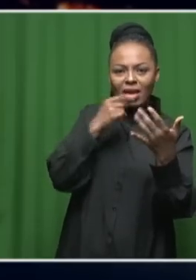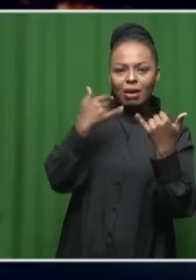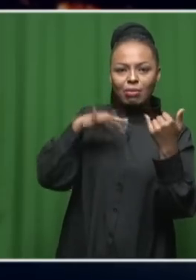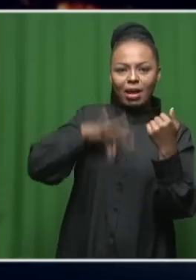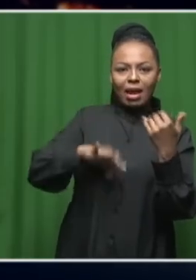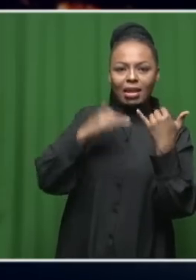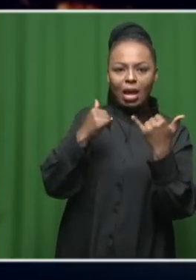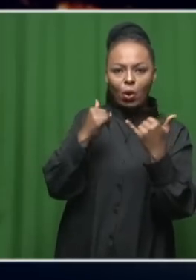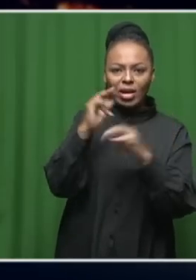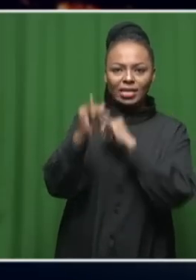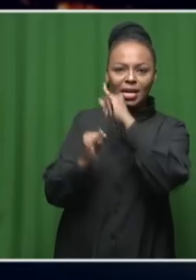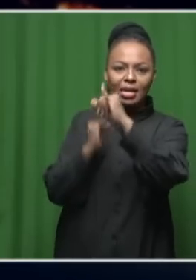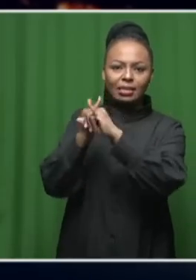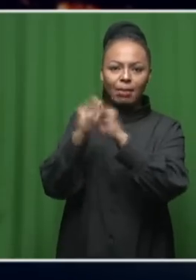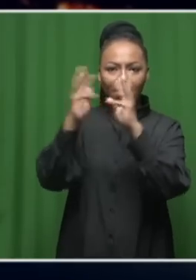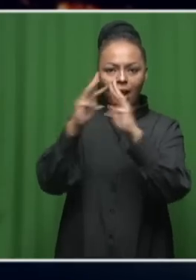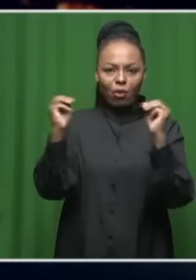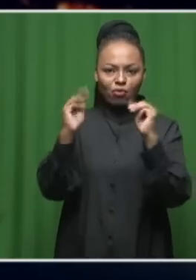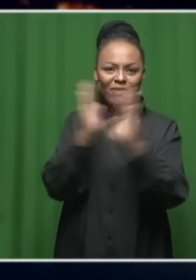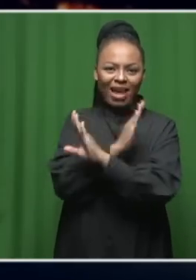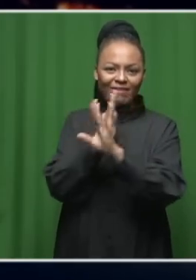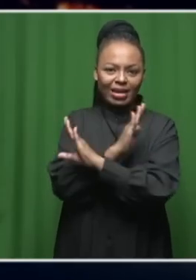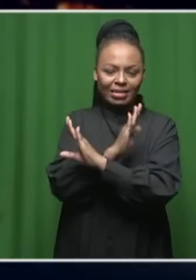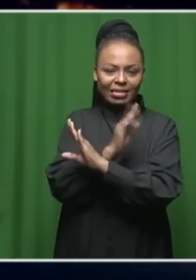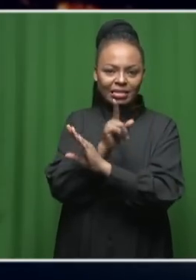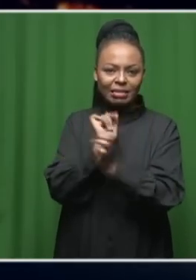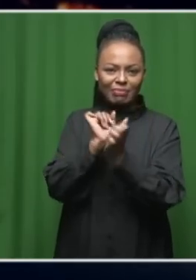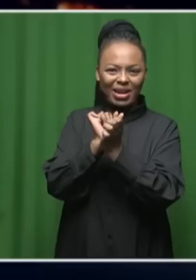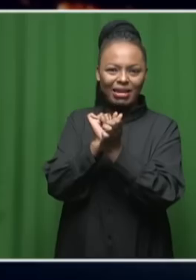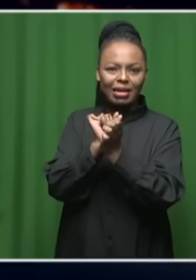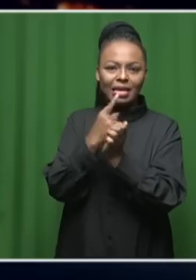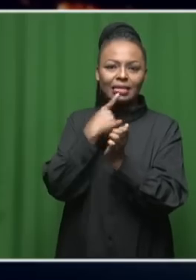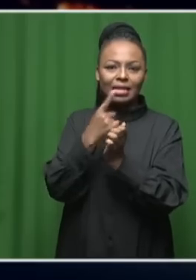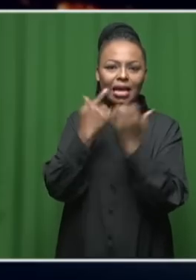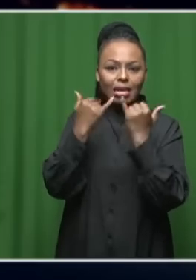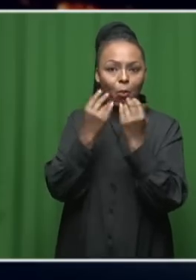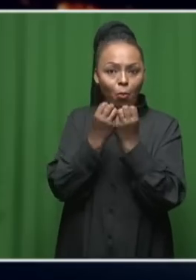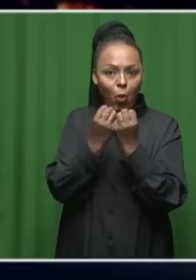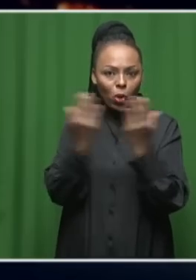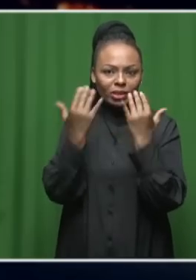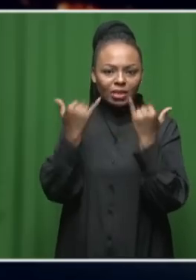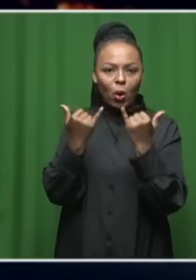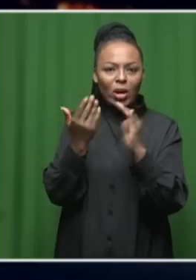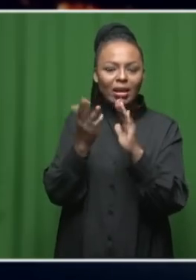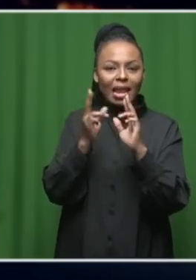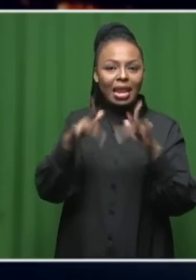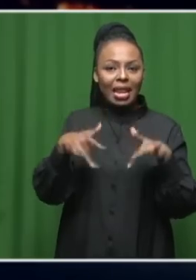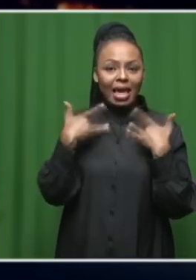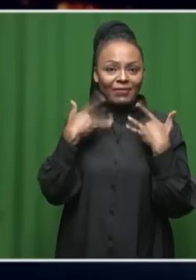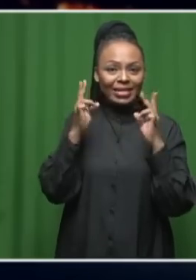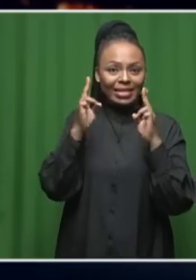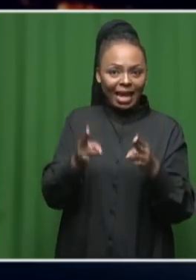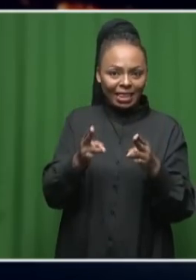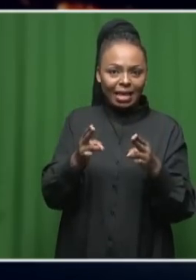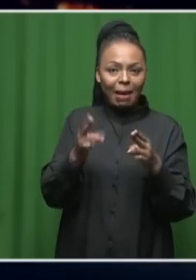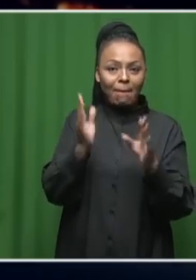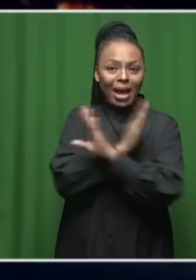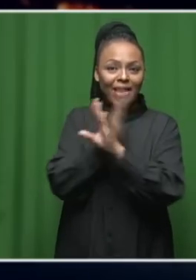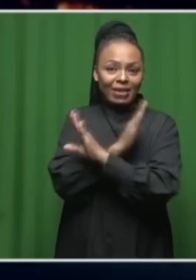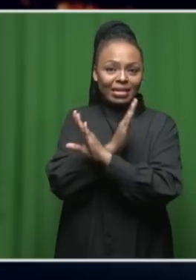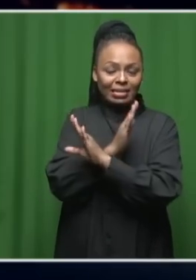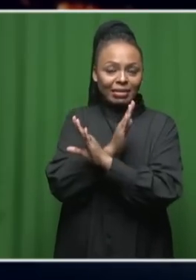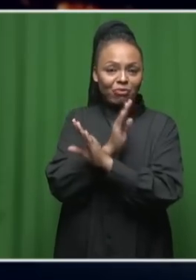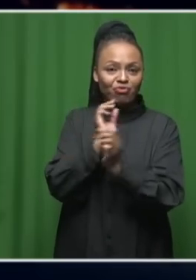is running Mangaung private prison, titled Misery Merchants, Life and Death in a Private Prison in